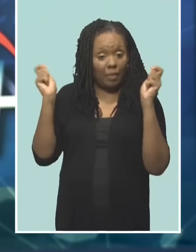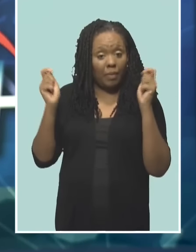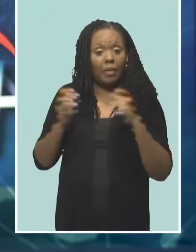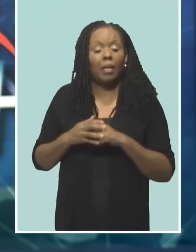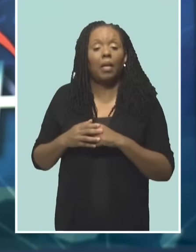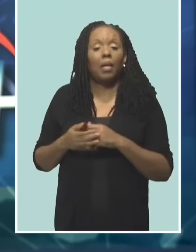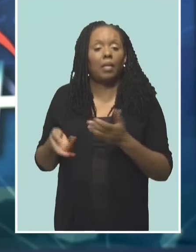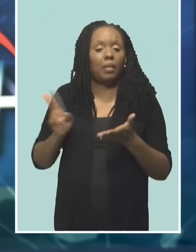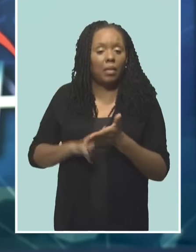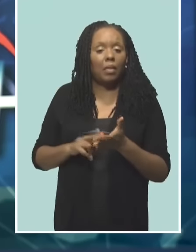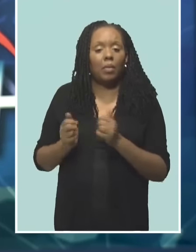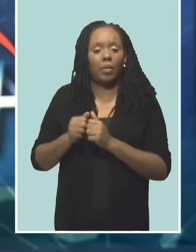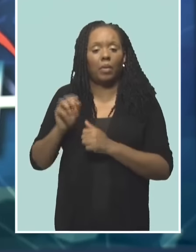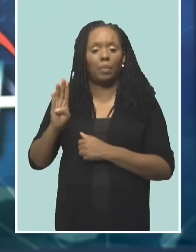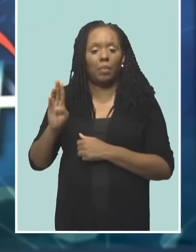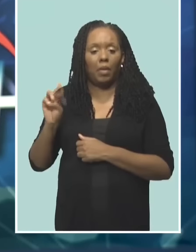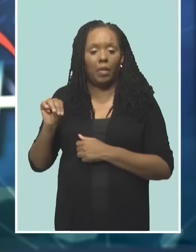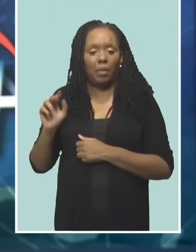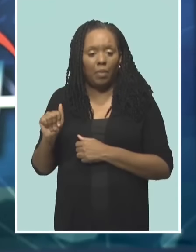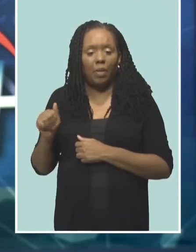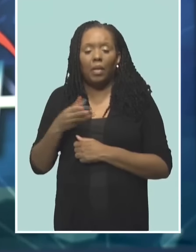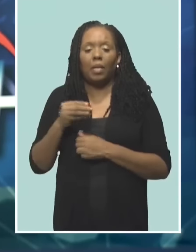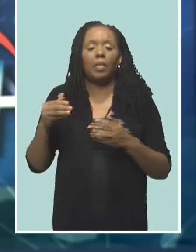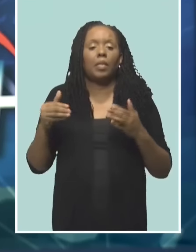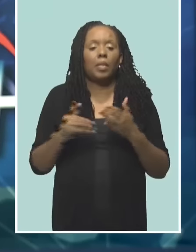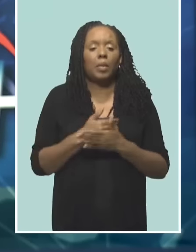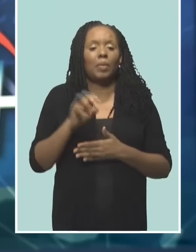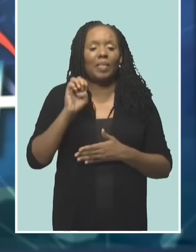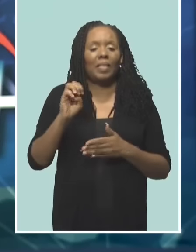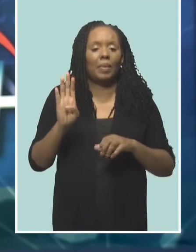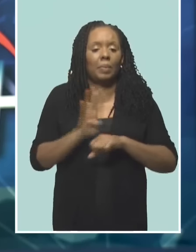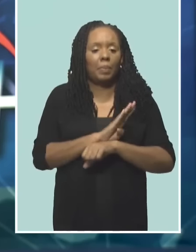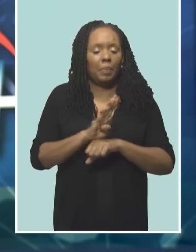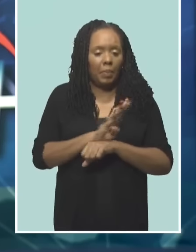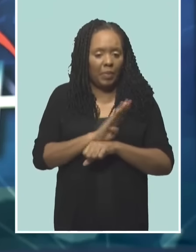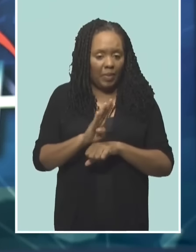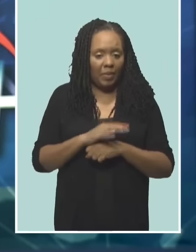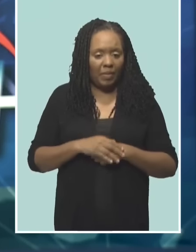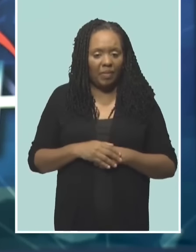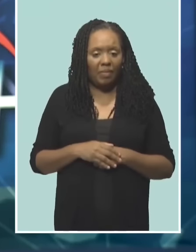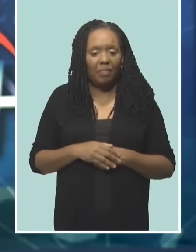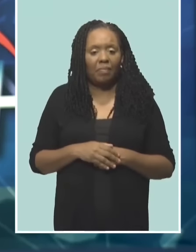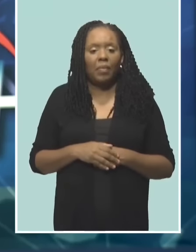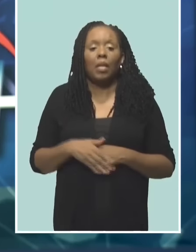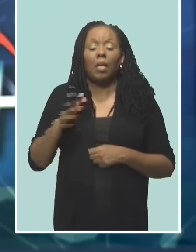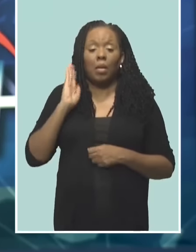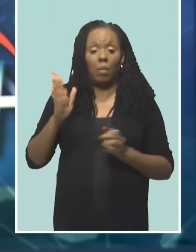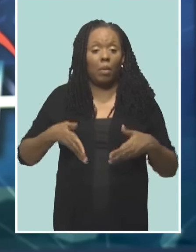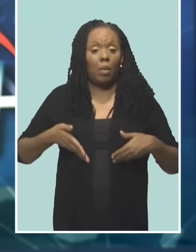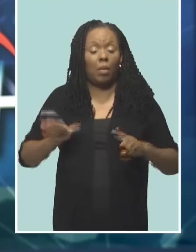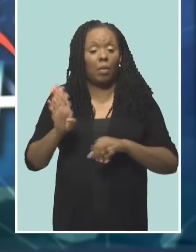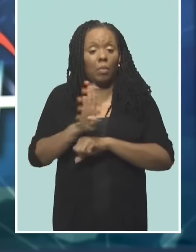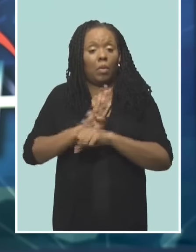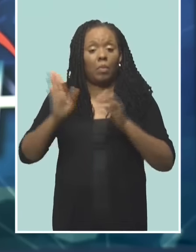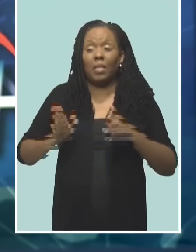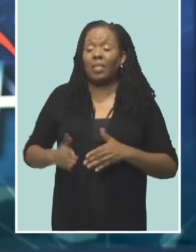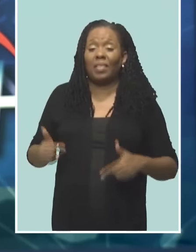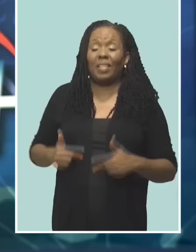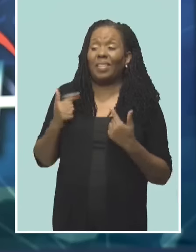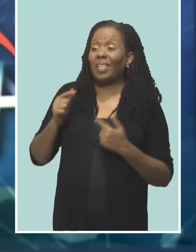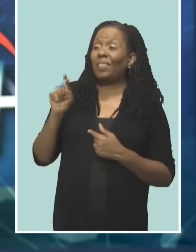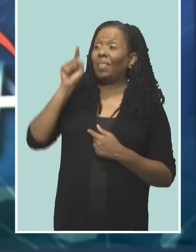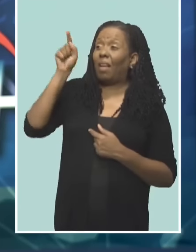BMA and a new e-commerce platform, Corner Store. The initiative will allow Barbadians across the diaspora to get